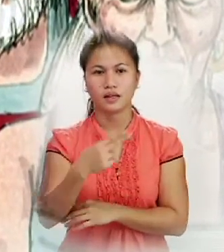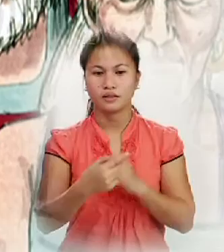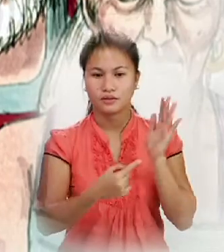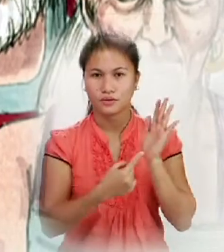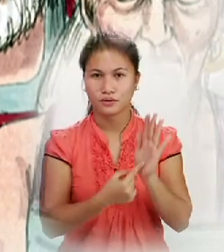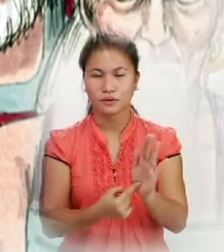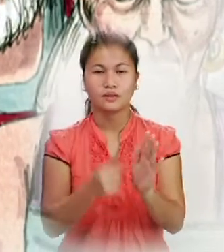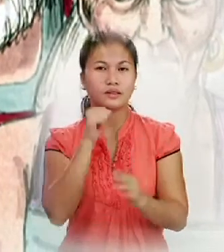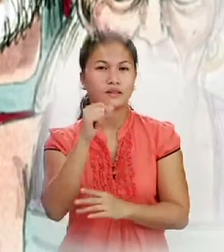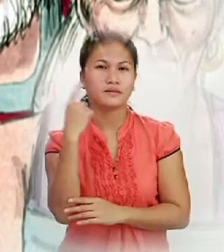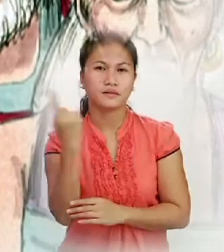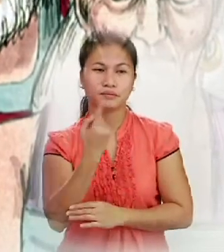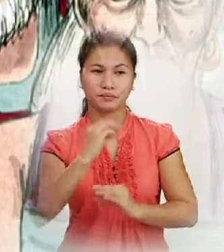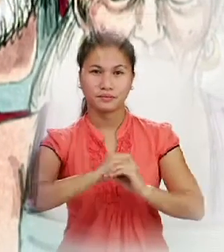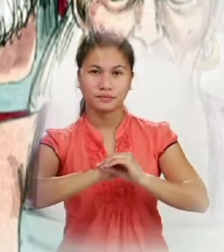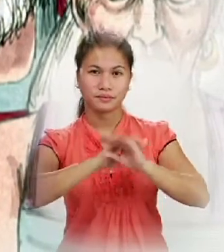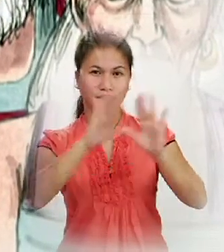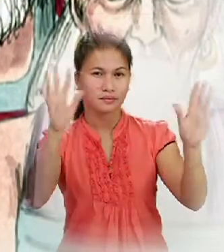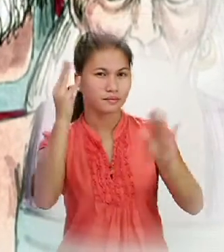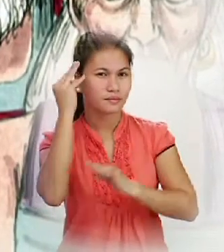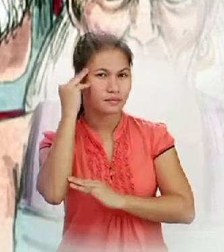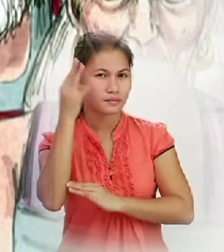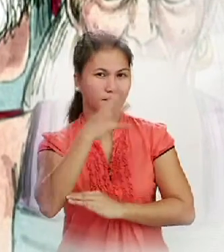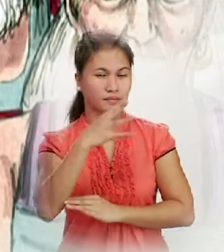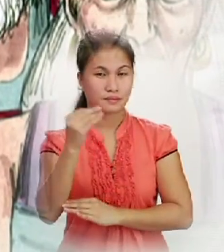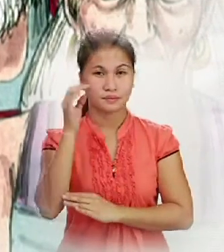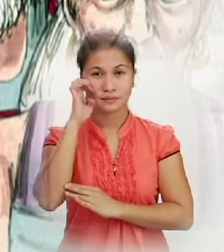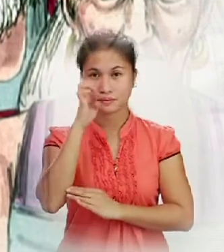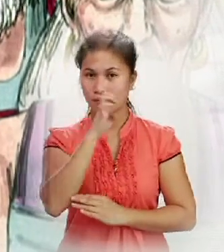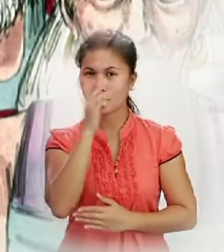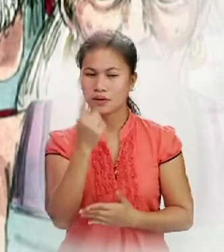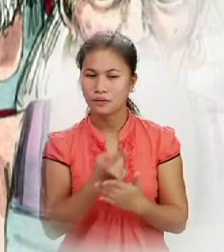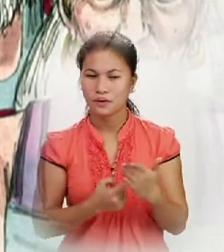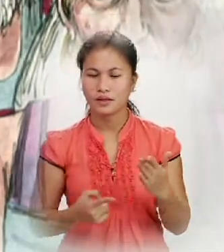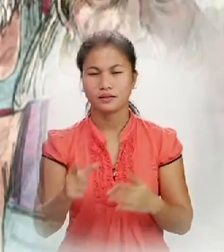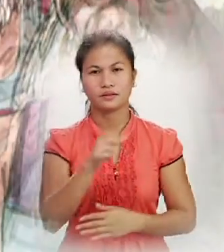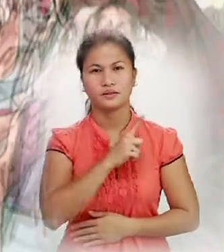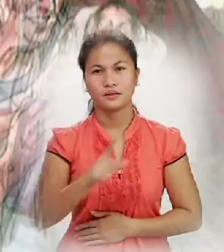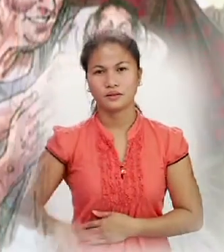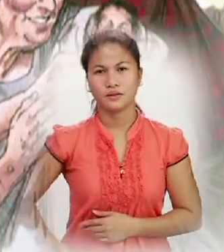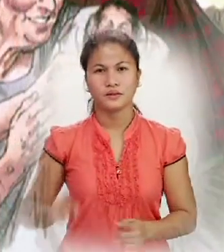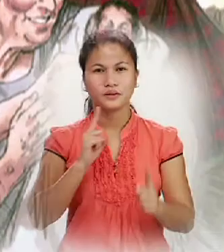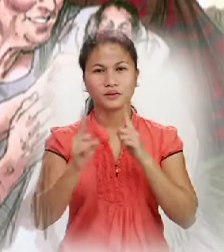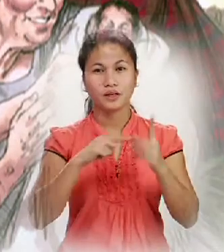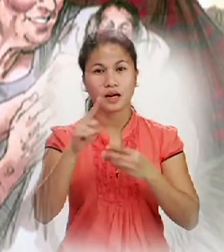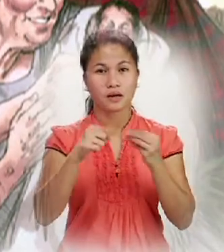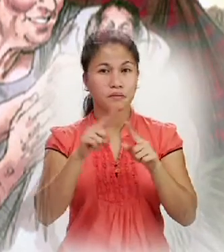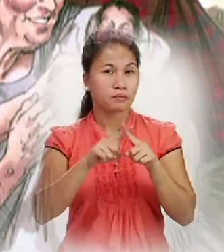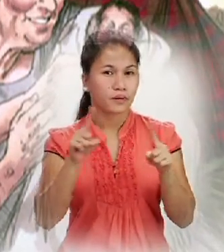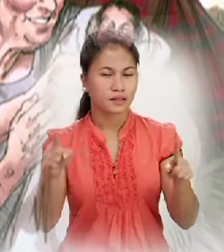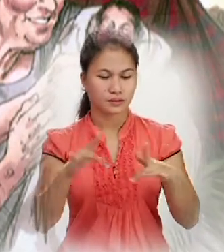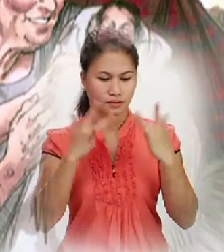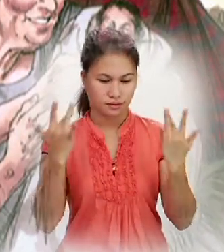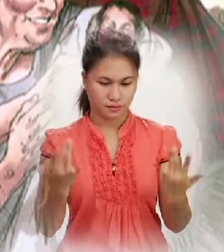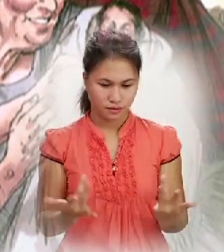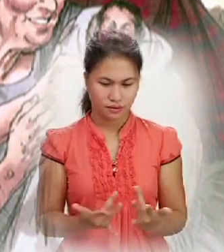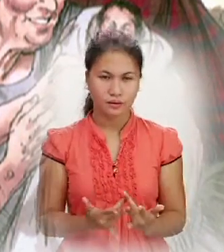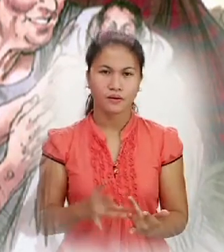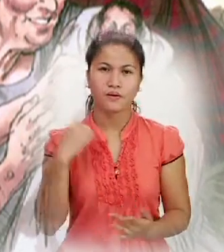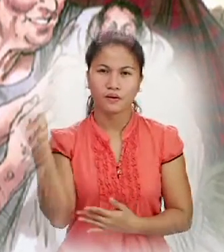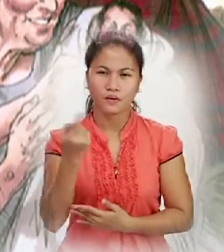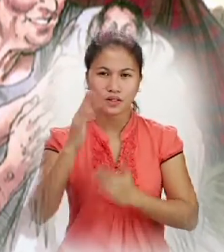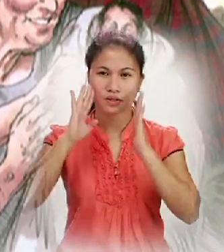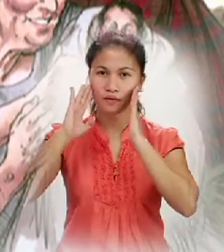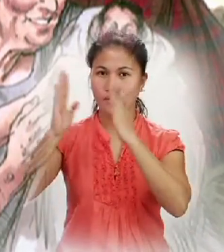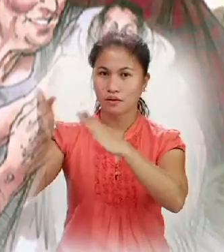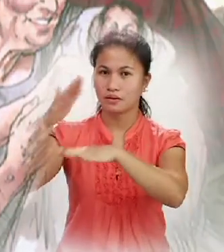It was not always clear to their minds and to their eyes what the Lord was talking about, but their hearts were always